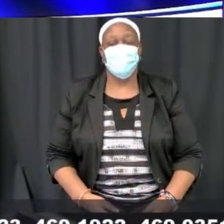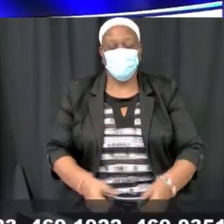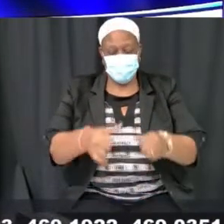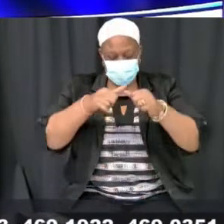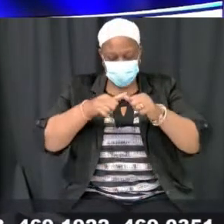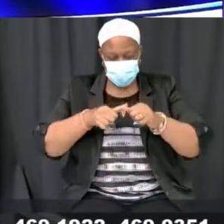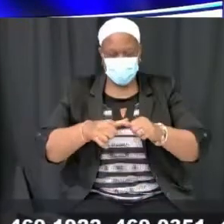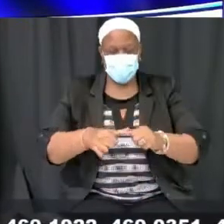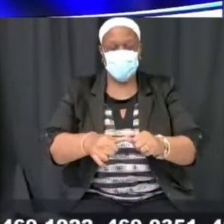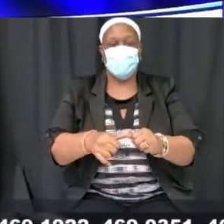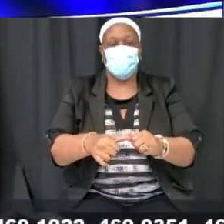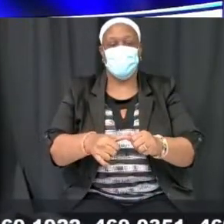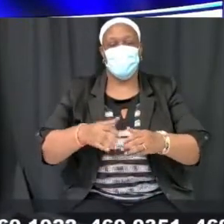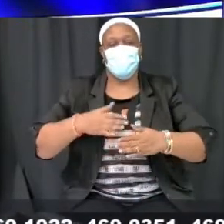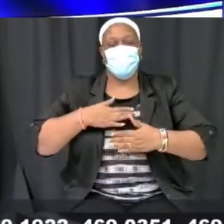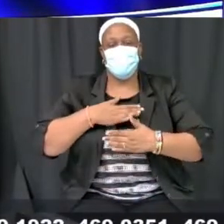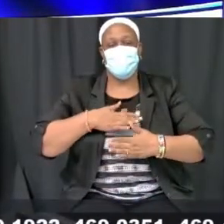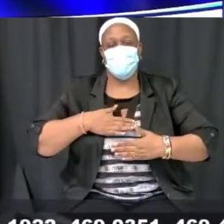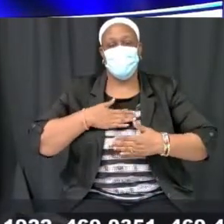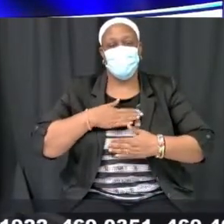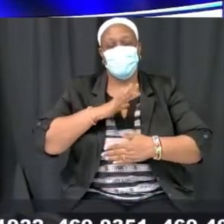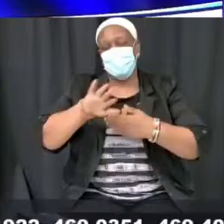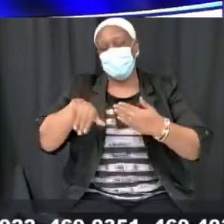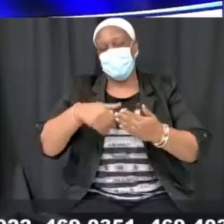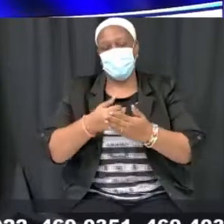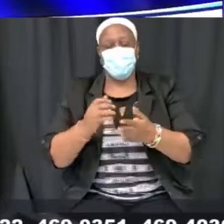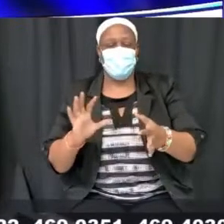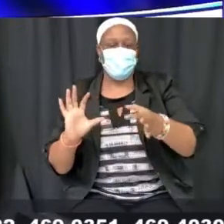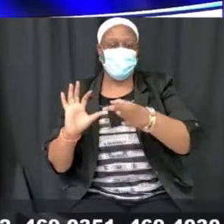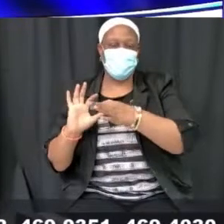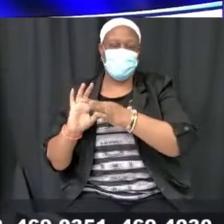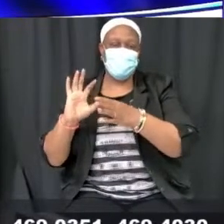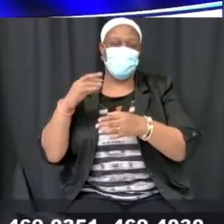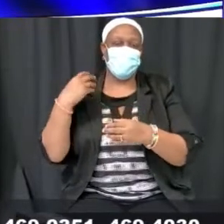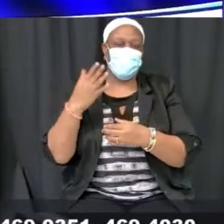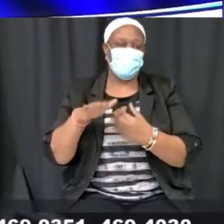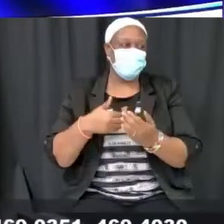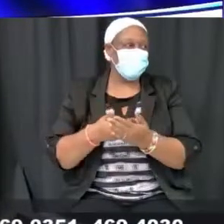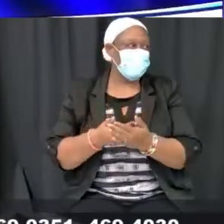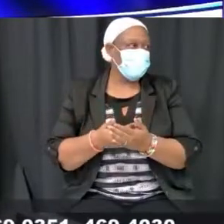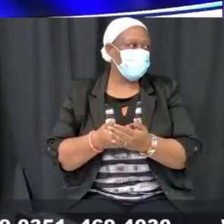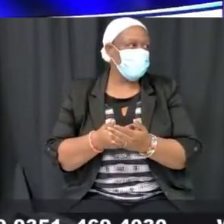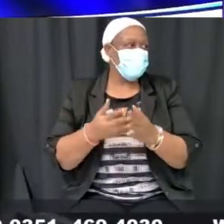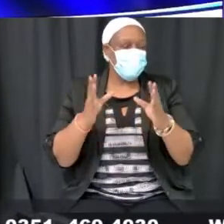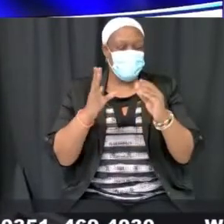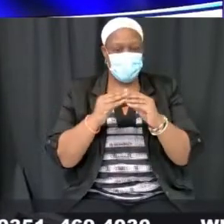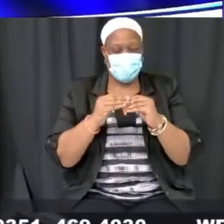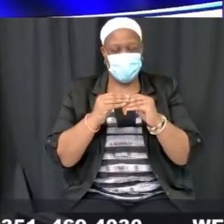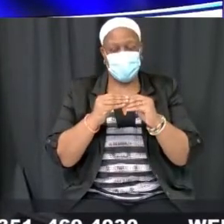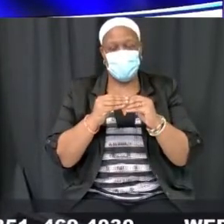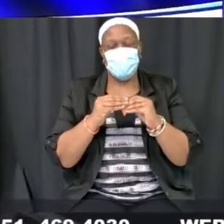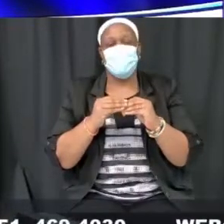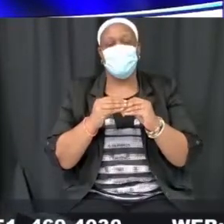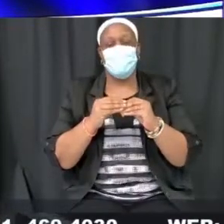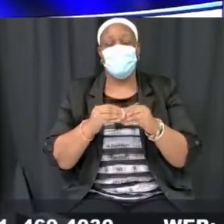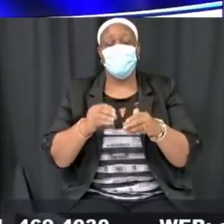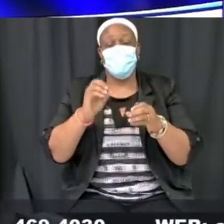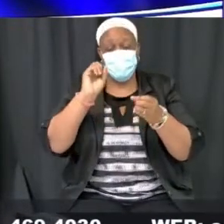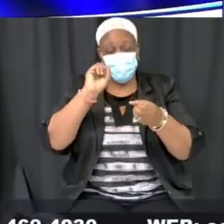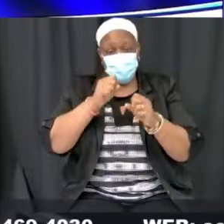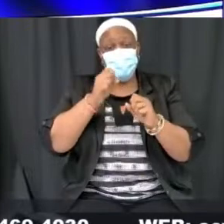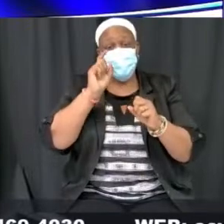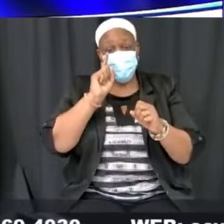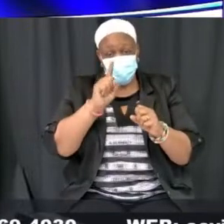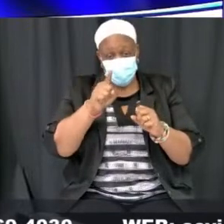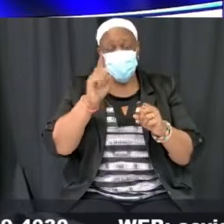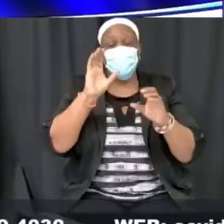to appreciate you joining these press briefings so that you can keep up to date